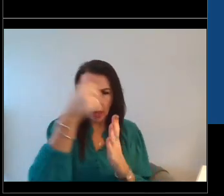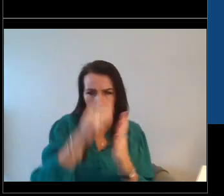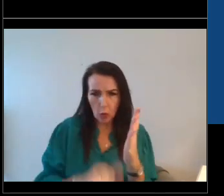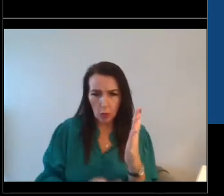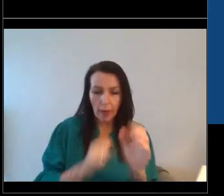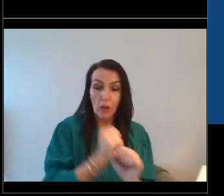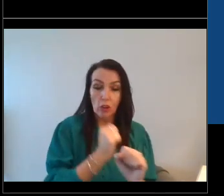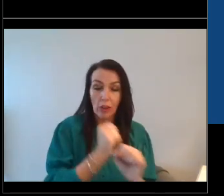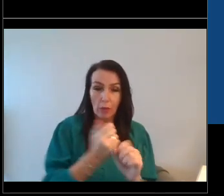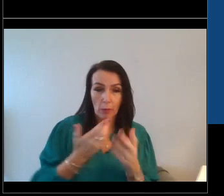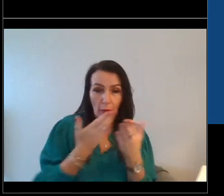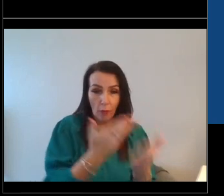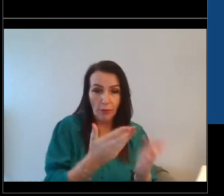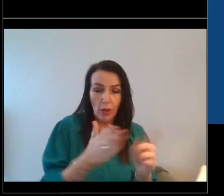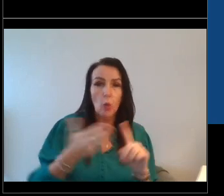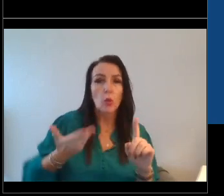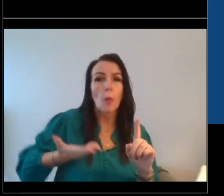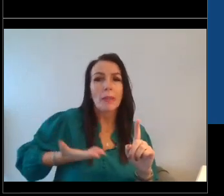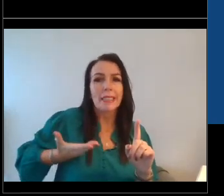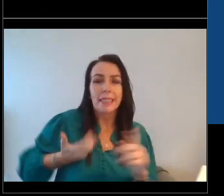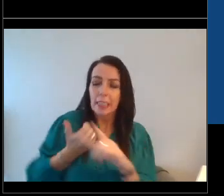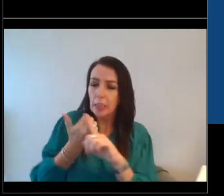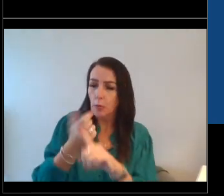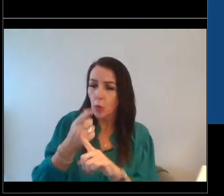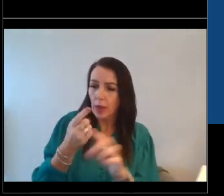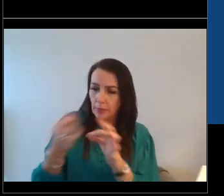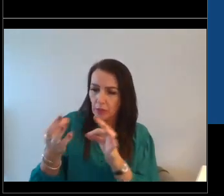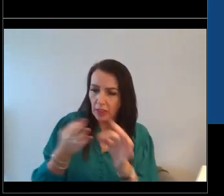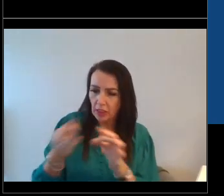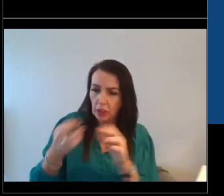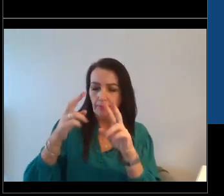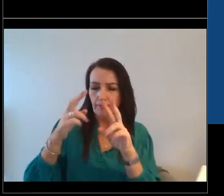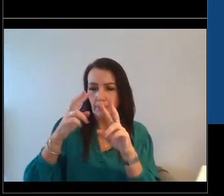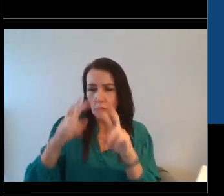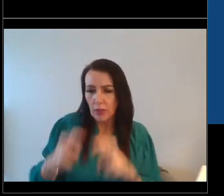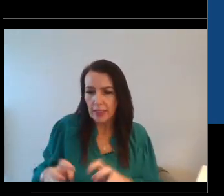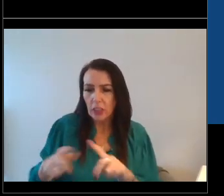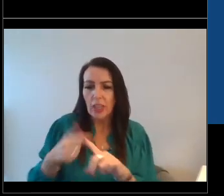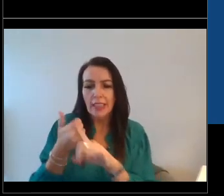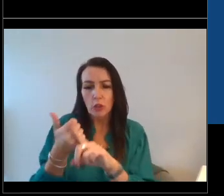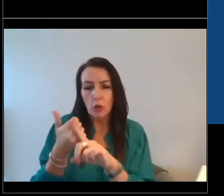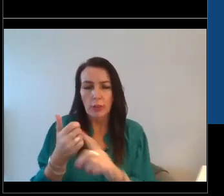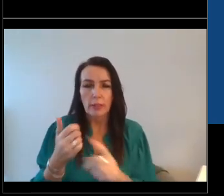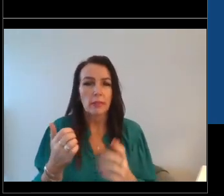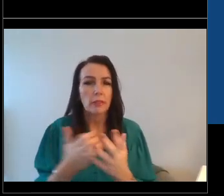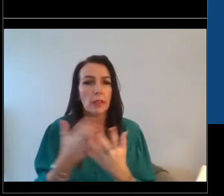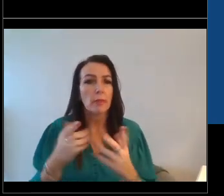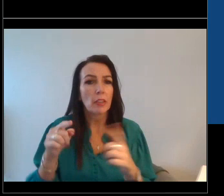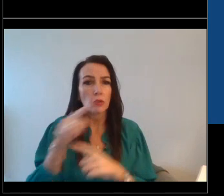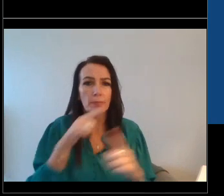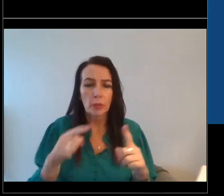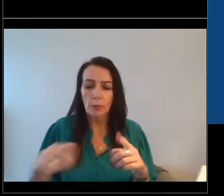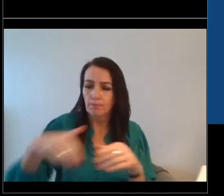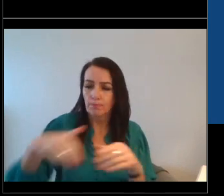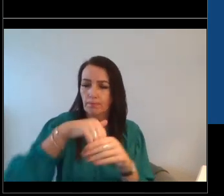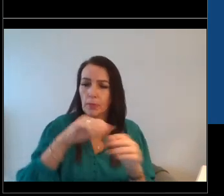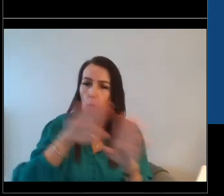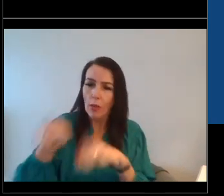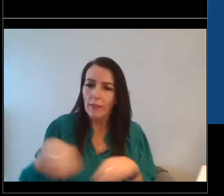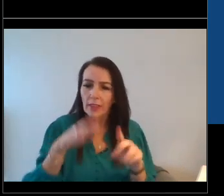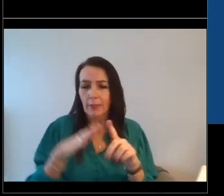and support businesses with strategy, research, and assurance, enabling everyone to play their part in building a sustainable